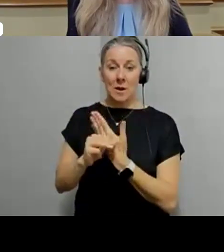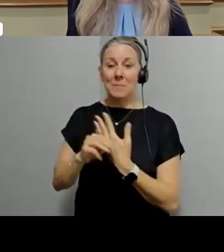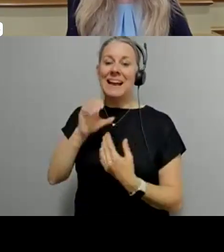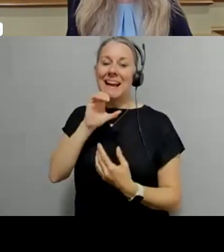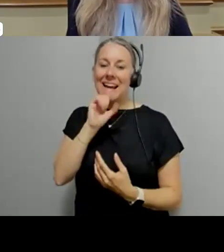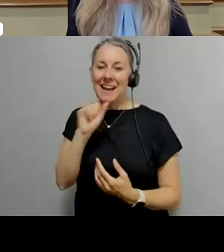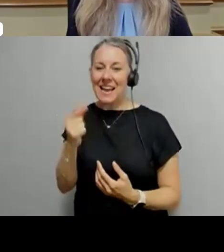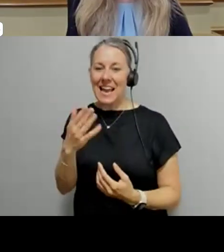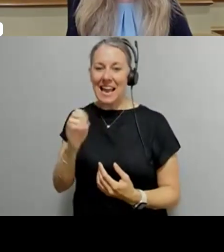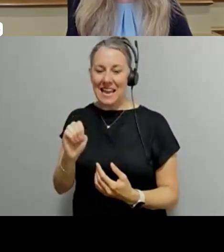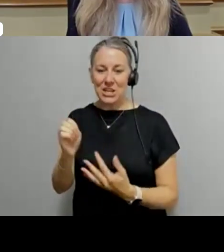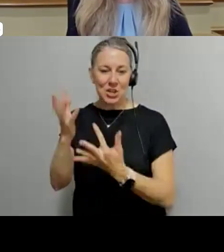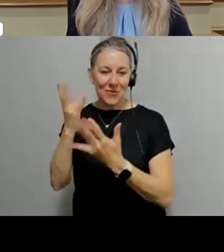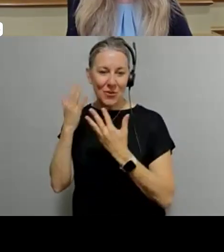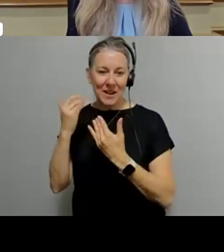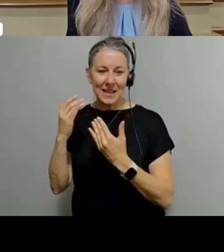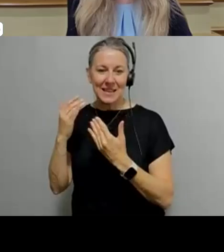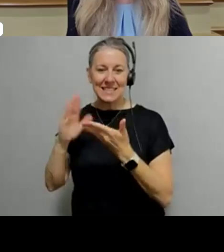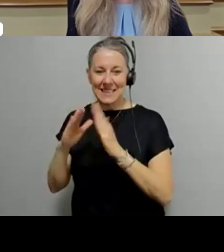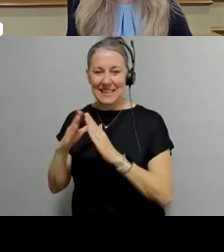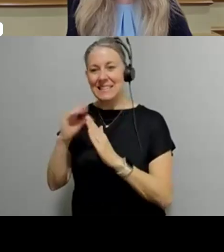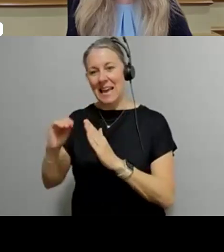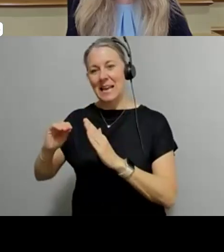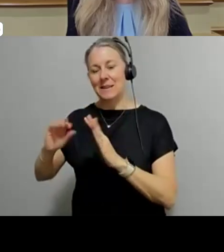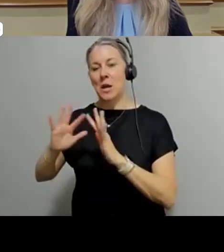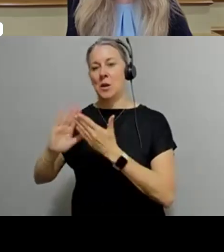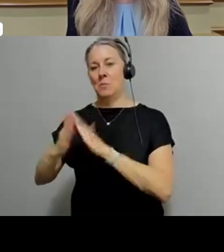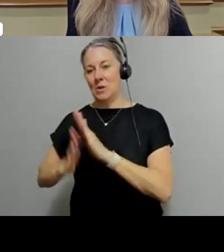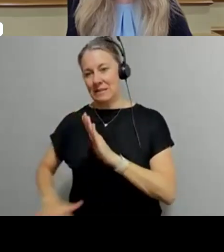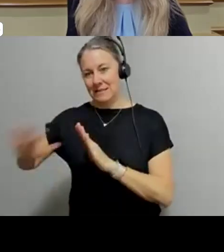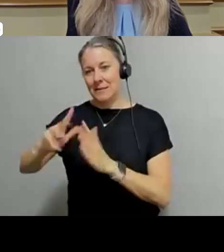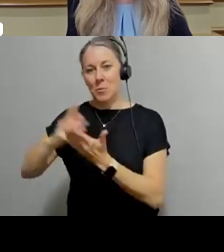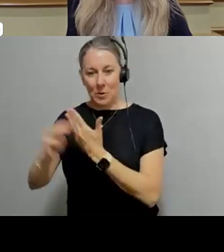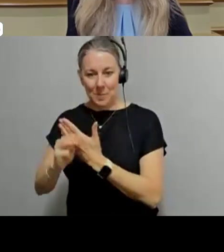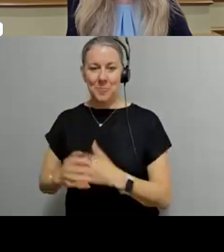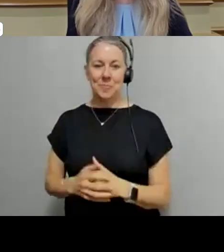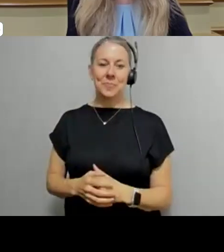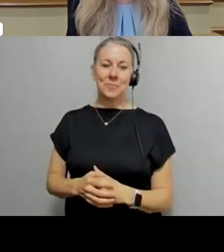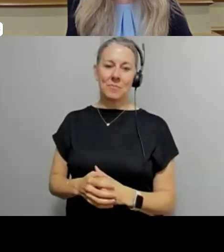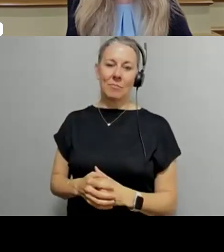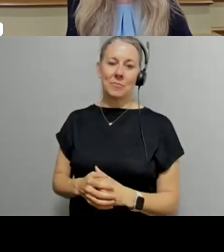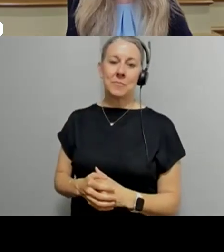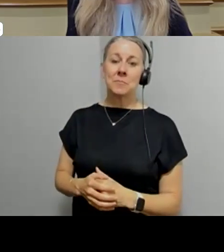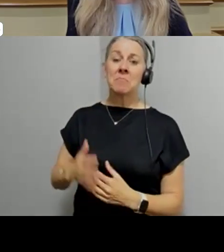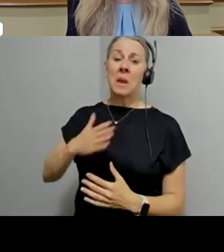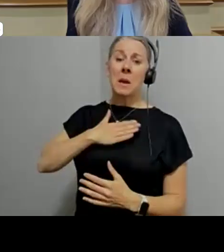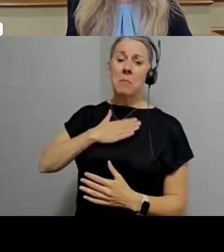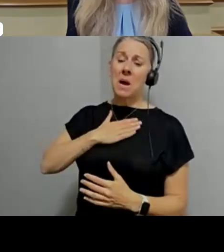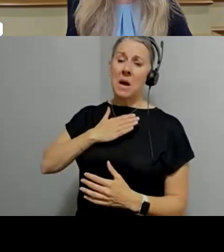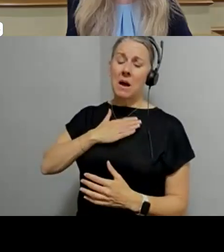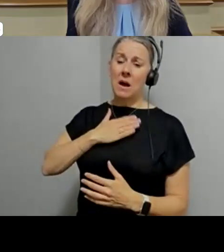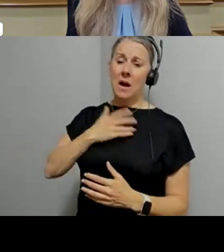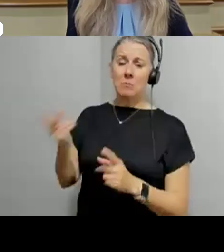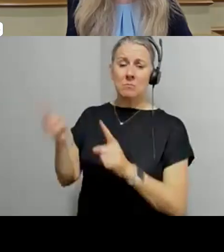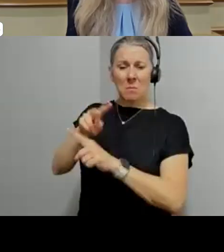a successful health promotion program, which is why it came out of the Public Health Agency of Canada. And we can explore later when we talk about the